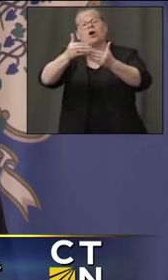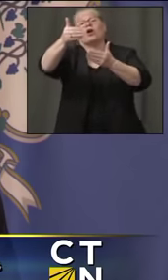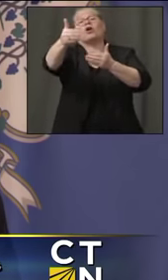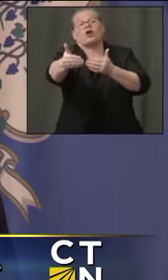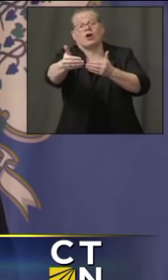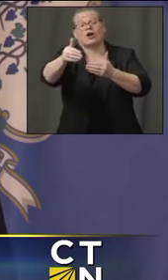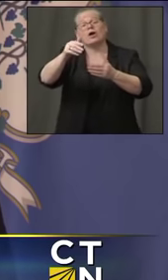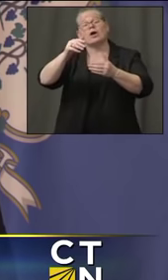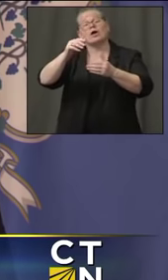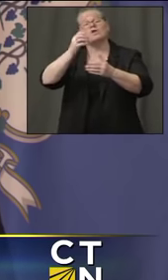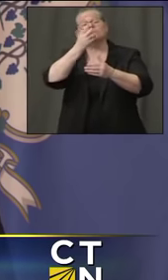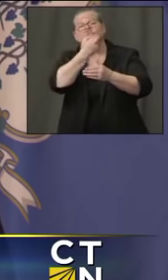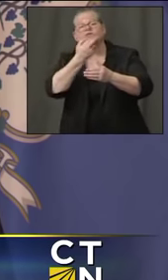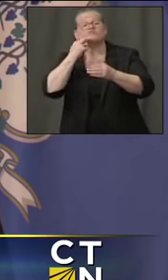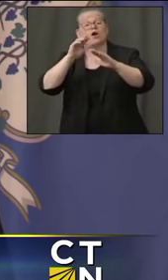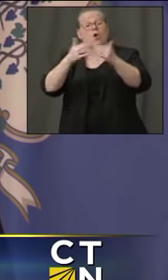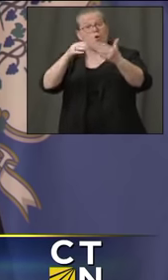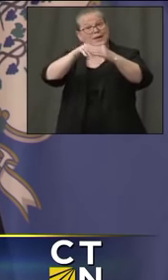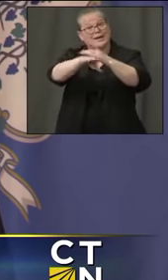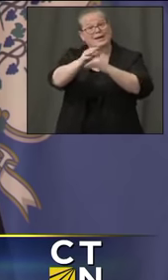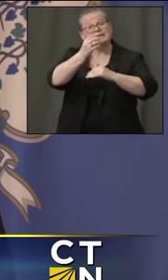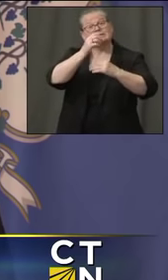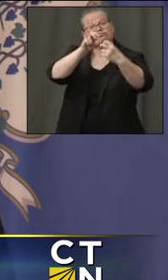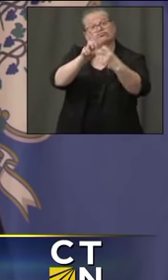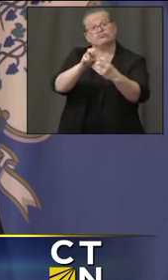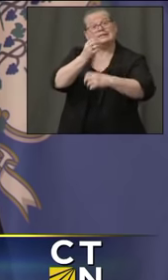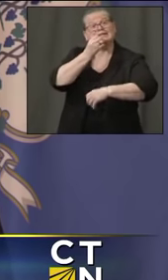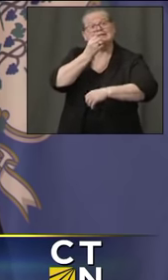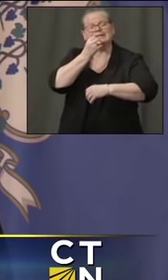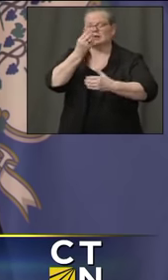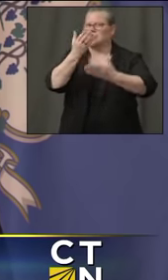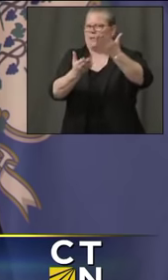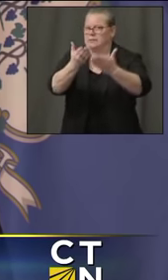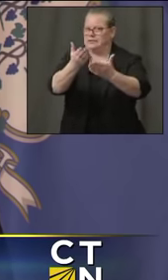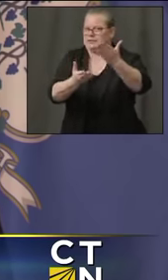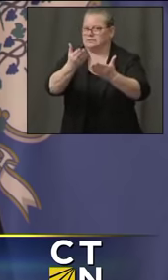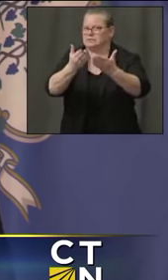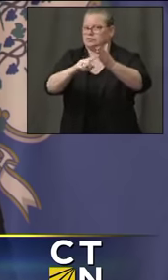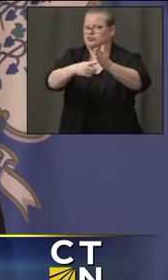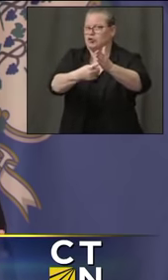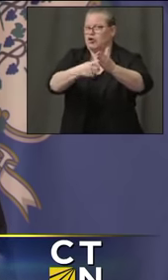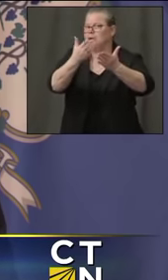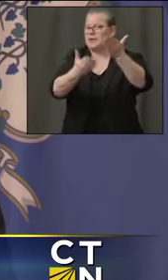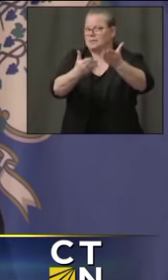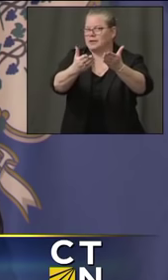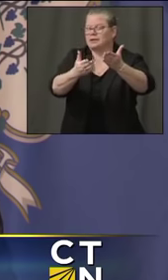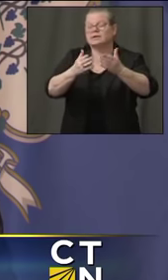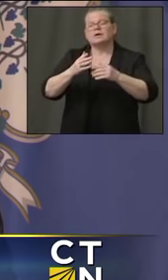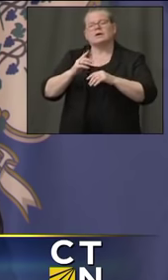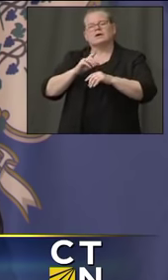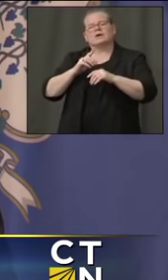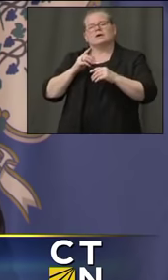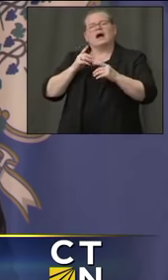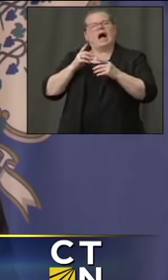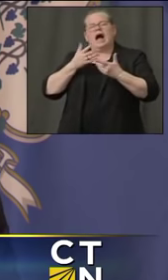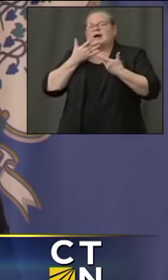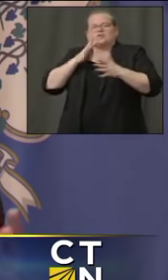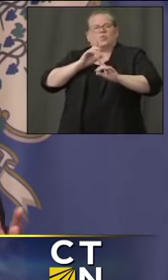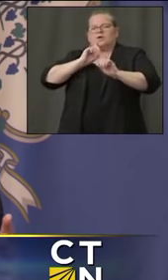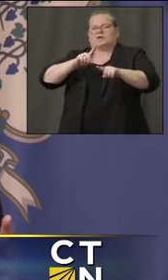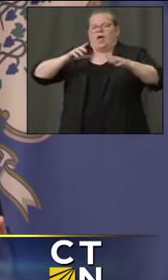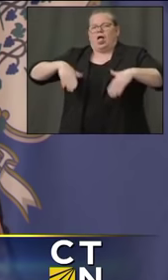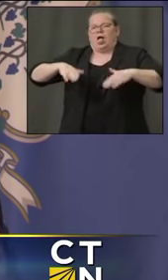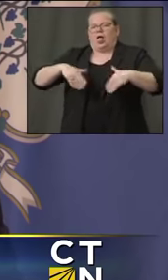see what we can learn. I think we've learned, from Georgia that there were not a lot of flare-ups there as